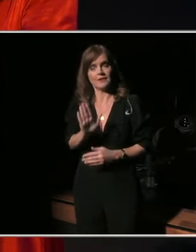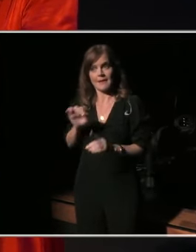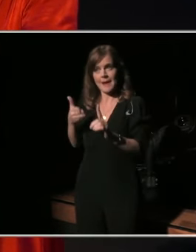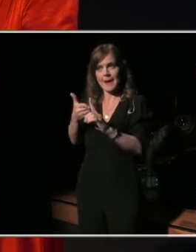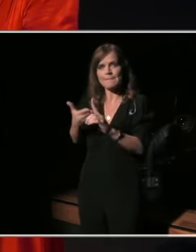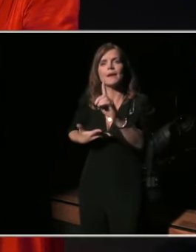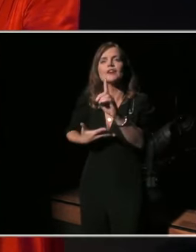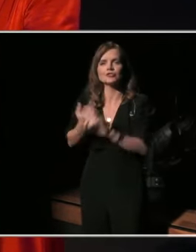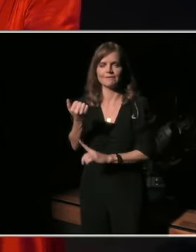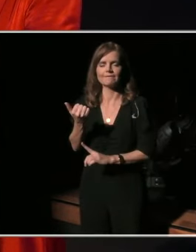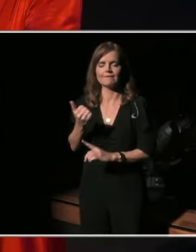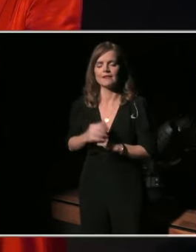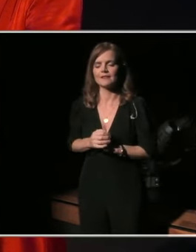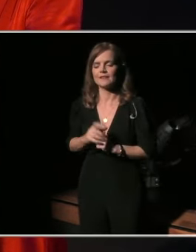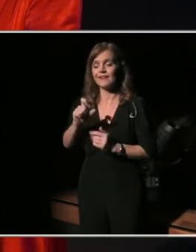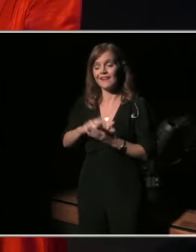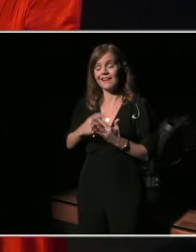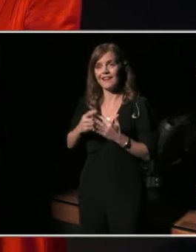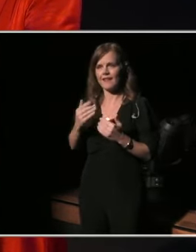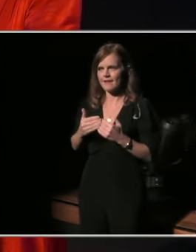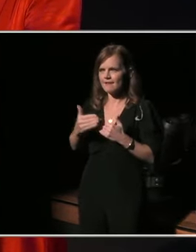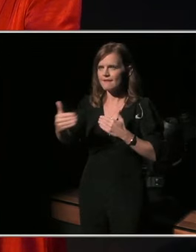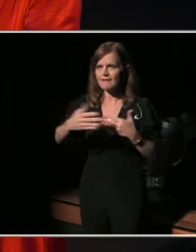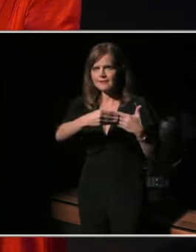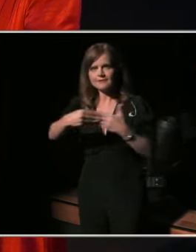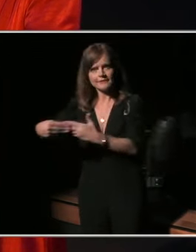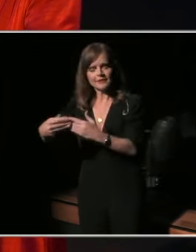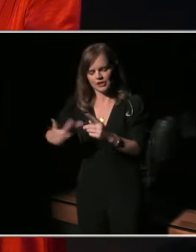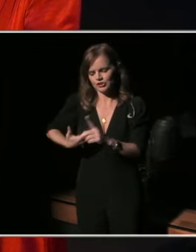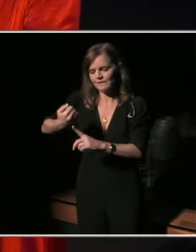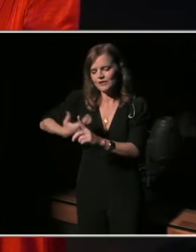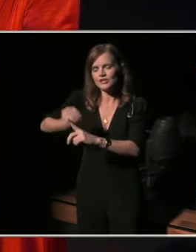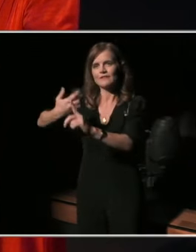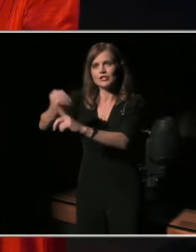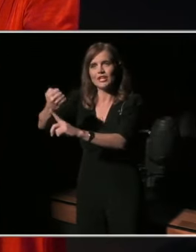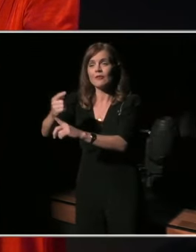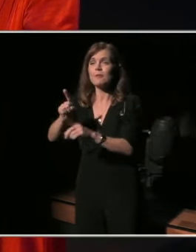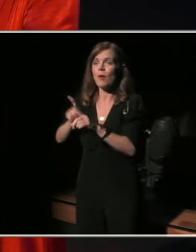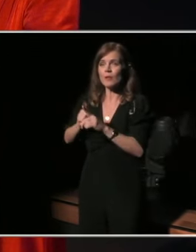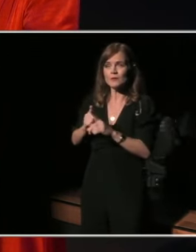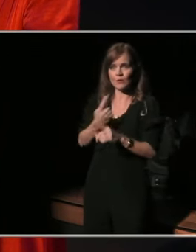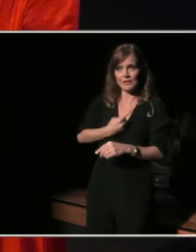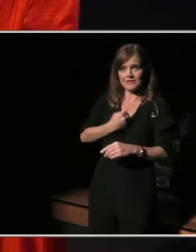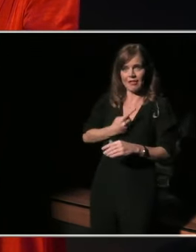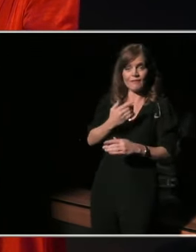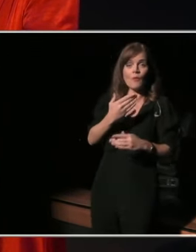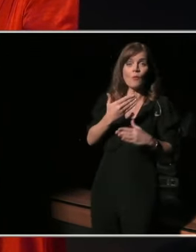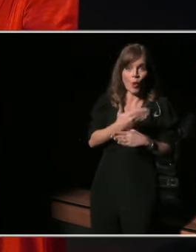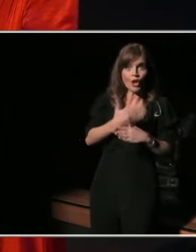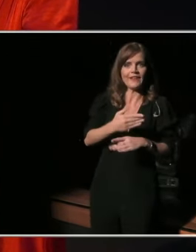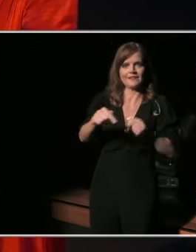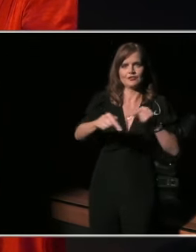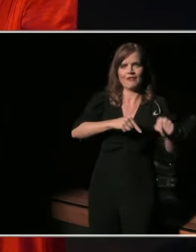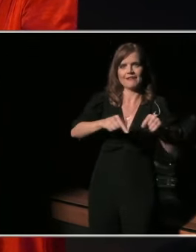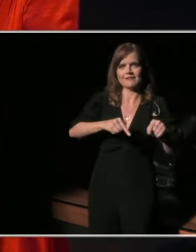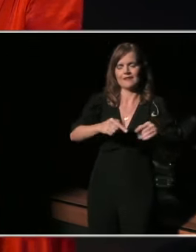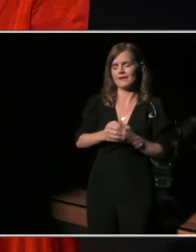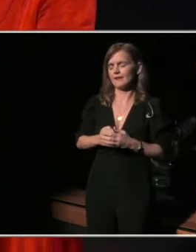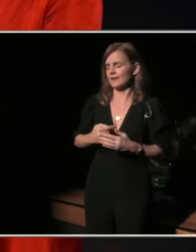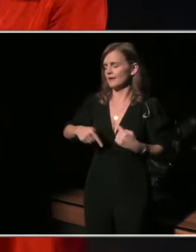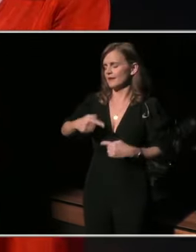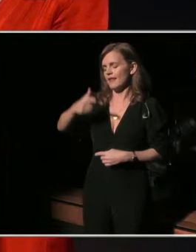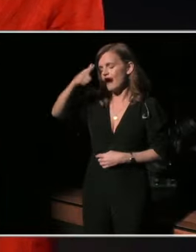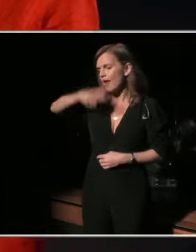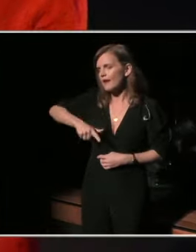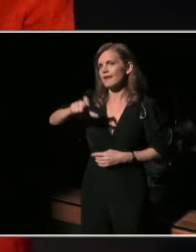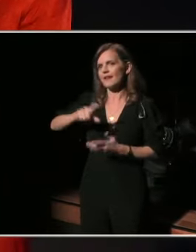at the forefront of all of the group activity, and she has achieved this whilst also working as a director. We are incredibly lucky to have Claire within